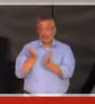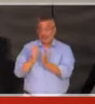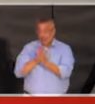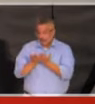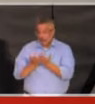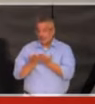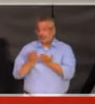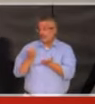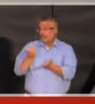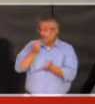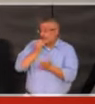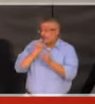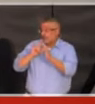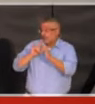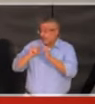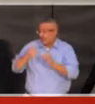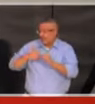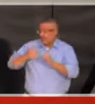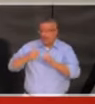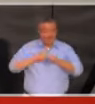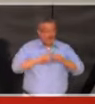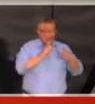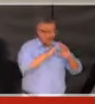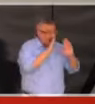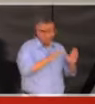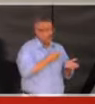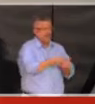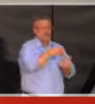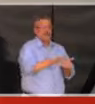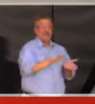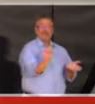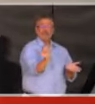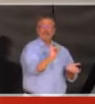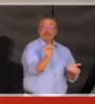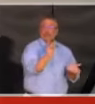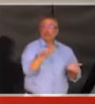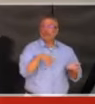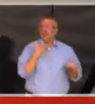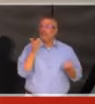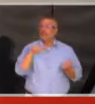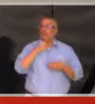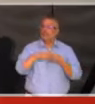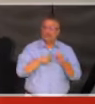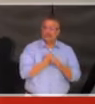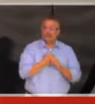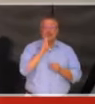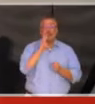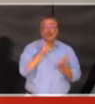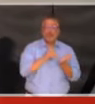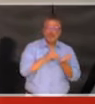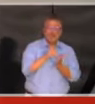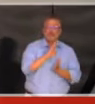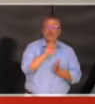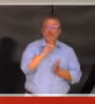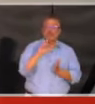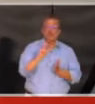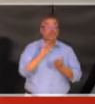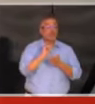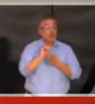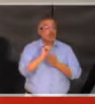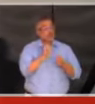and food and transportation, but housing is the big thing. So this year, we put in the budget a pot of $2 billion to